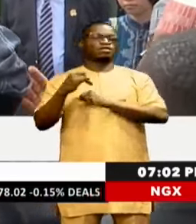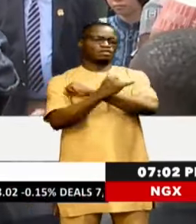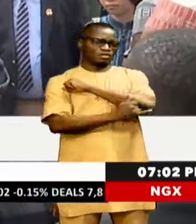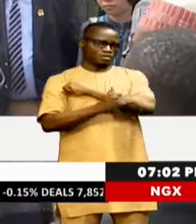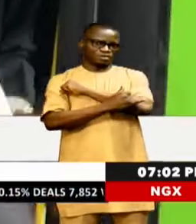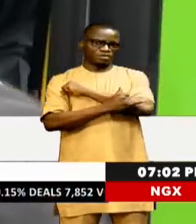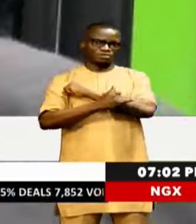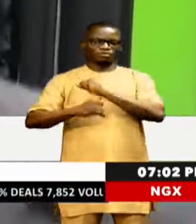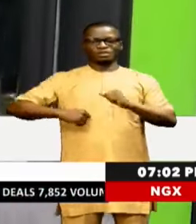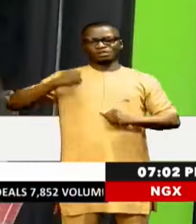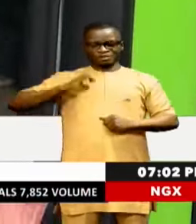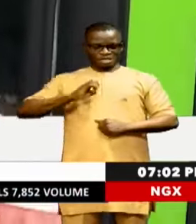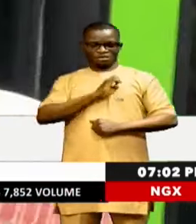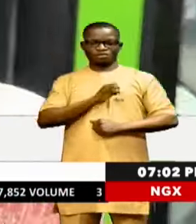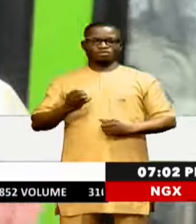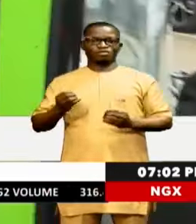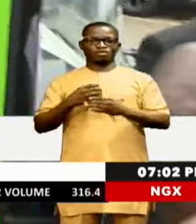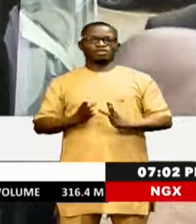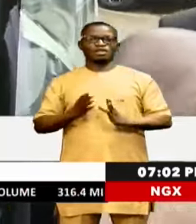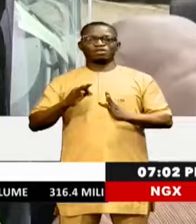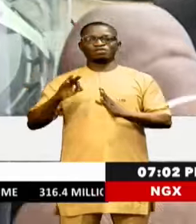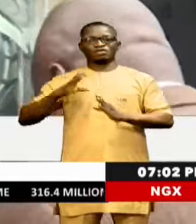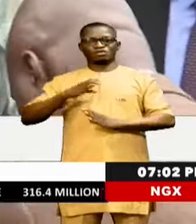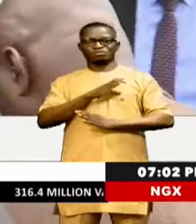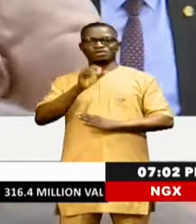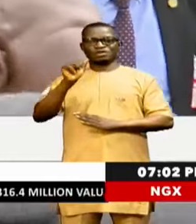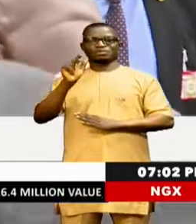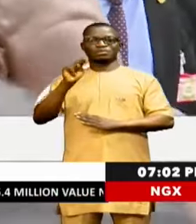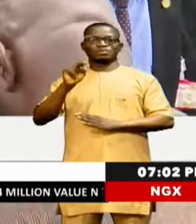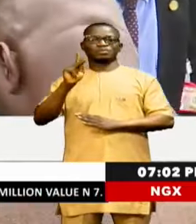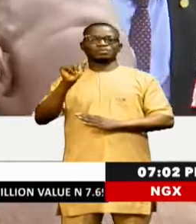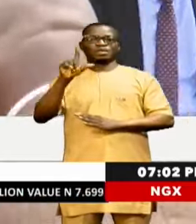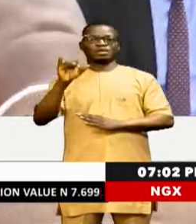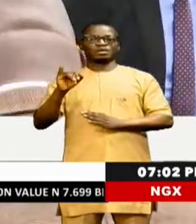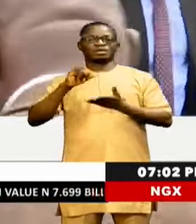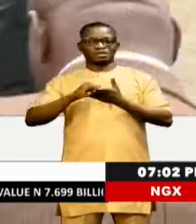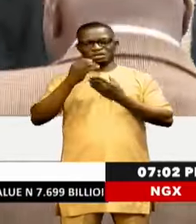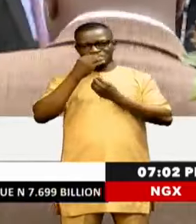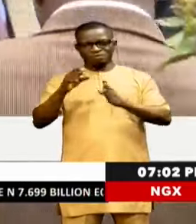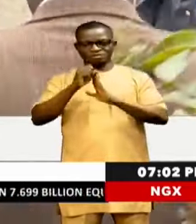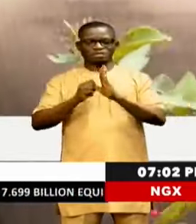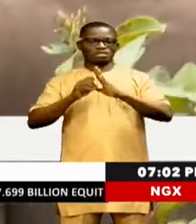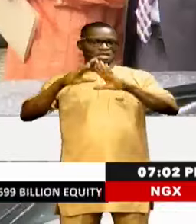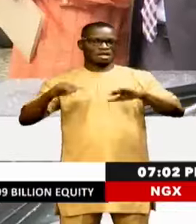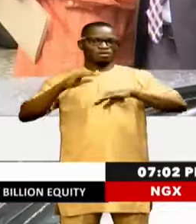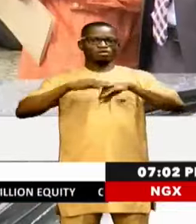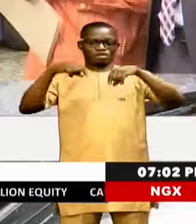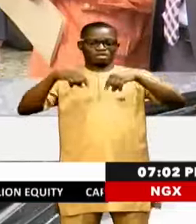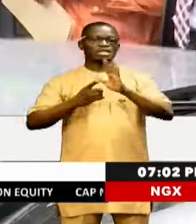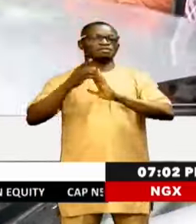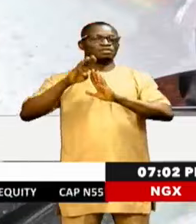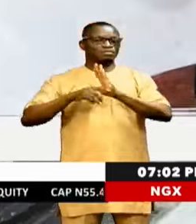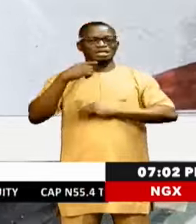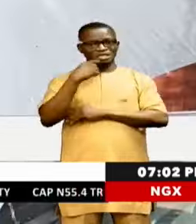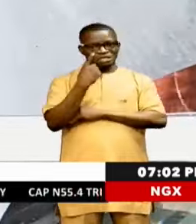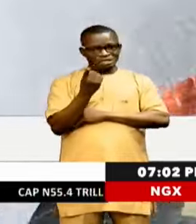chief executive officer of the commission, Mohammed Al-Khali, who briefed State House correspondents on this development,